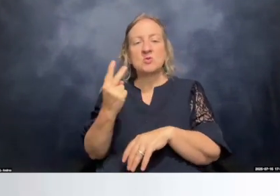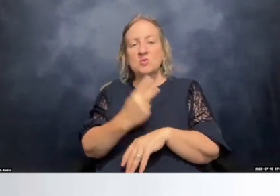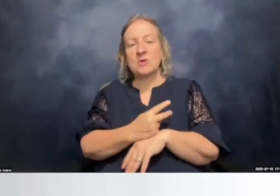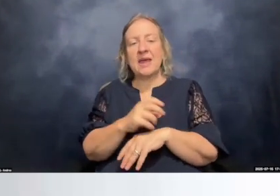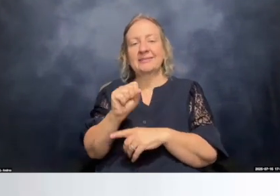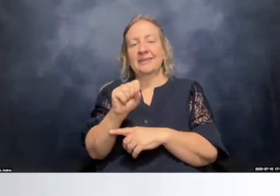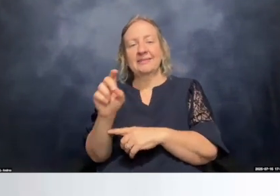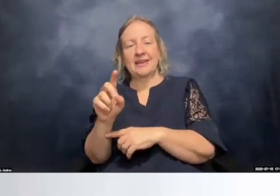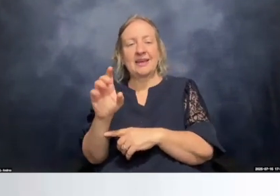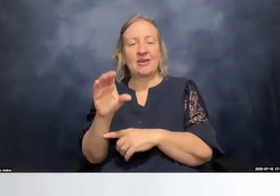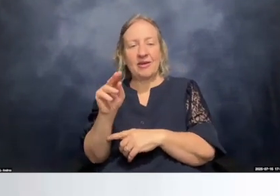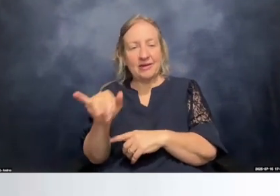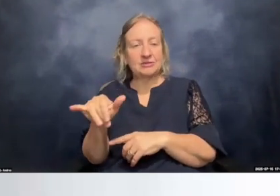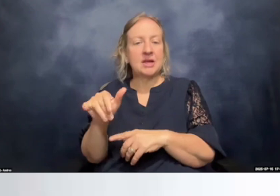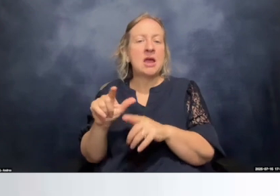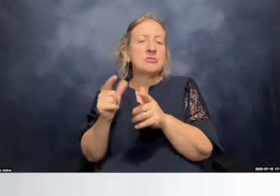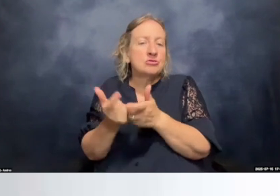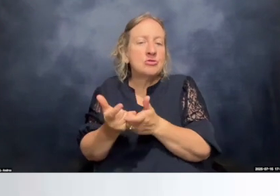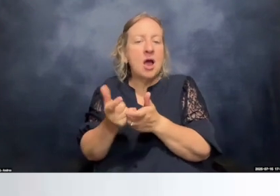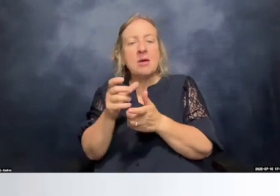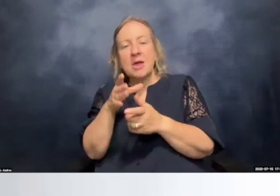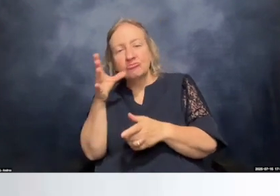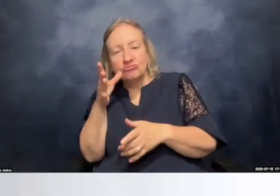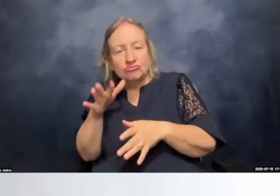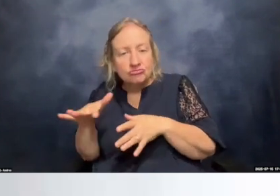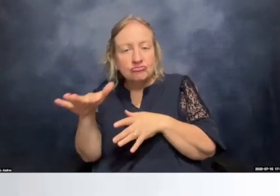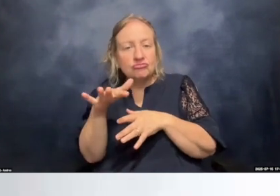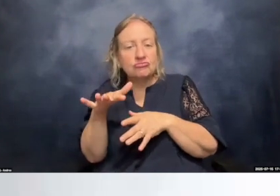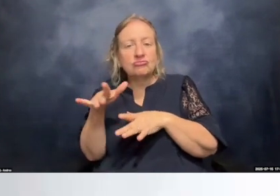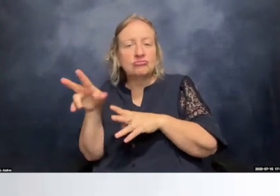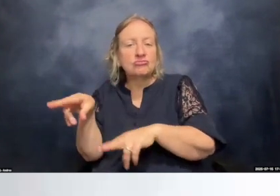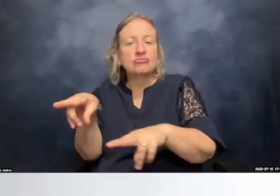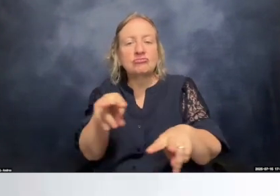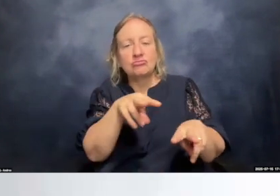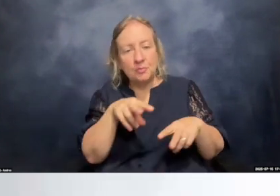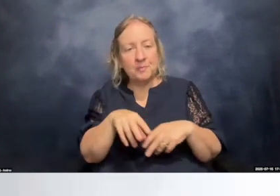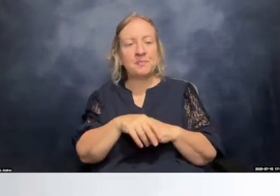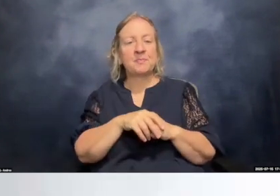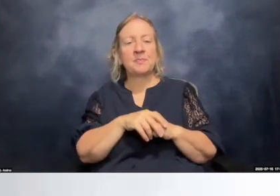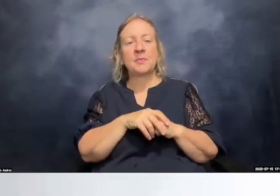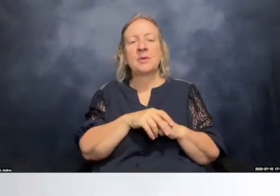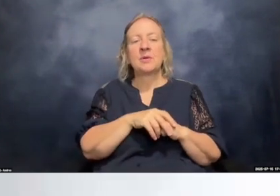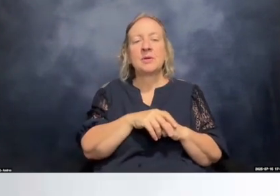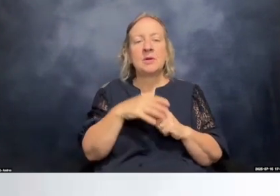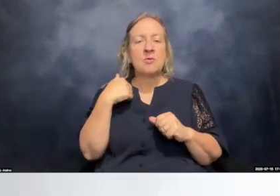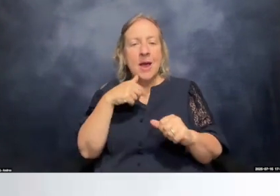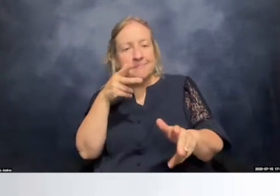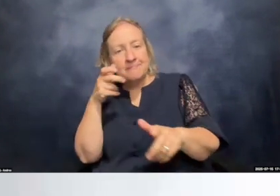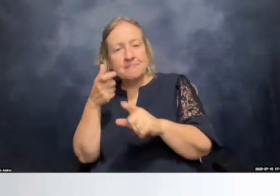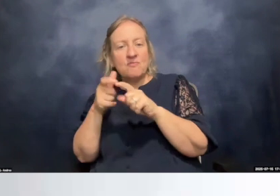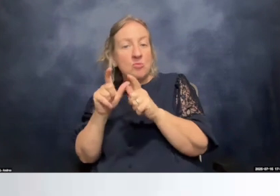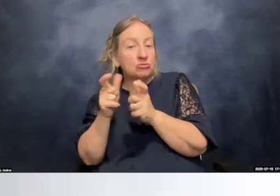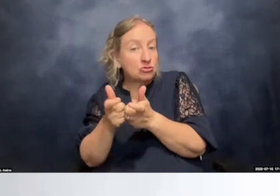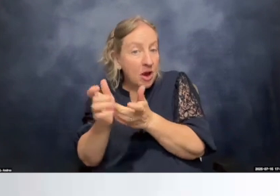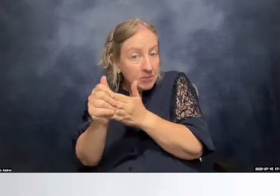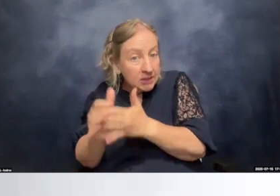tour provided a valuable opportunity to strengthen government-to-government relationships, hear directly from tribal leaders, and better